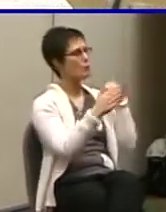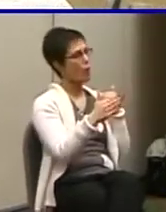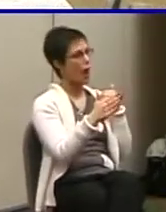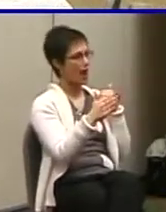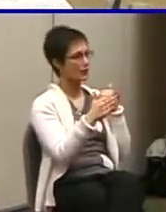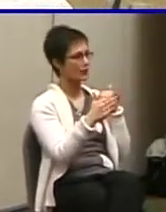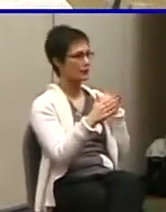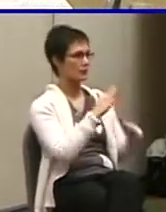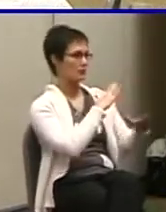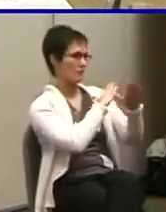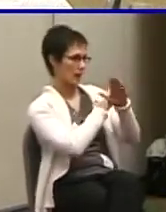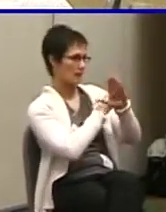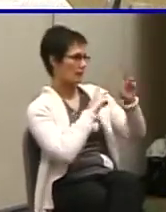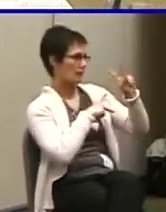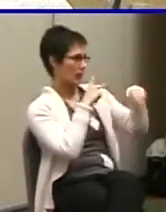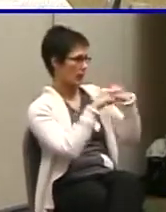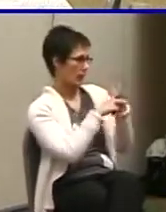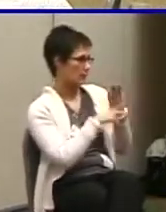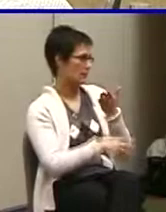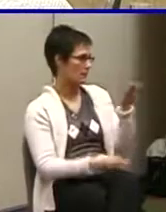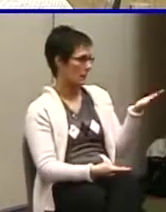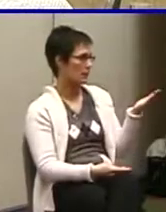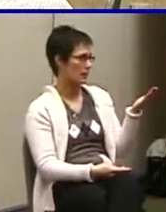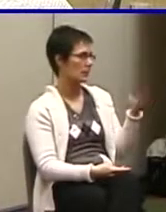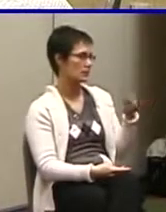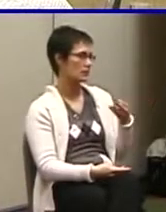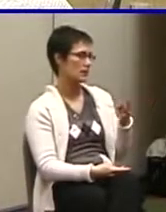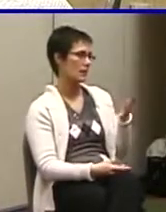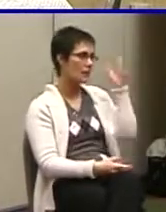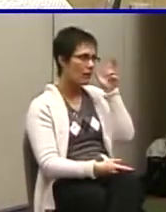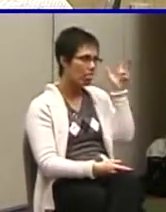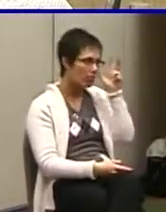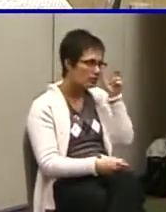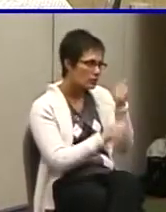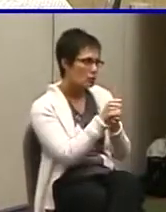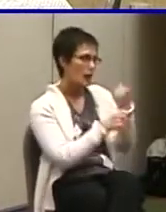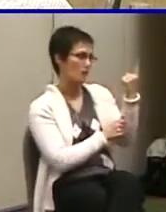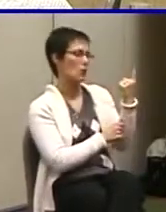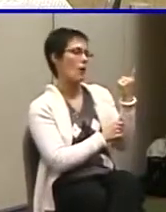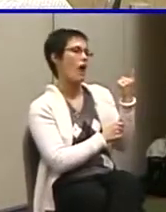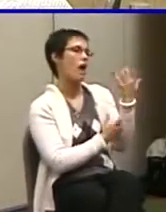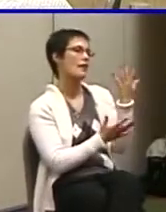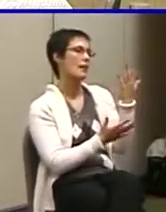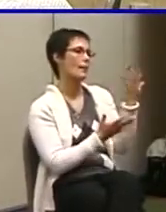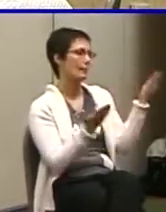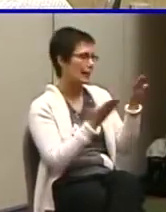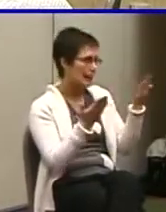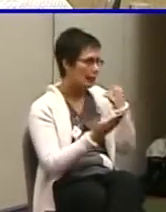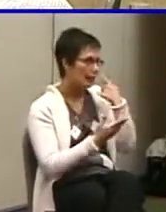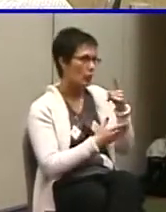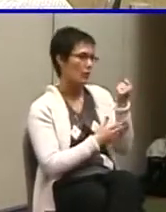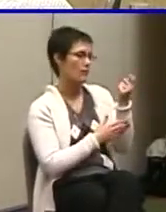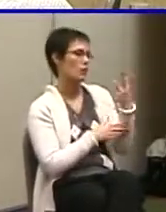But listening to everybody, and after doing this for a couple of years, we're improving. I mean, we're getting there.